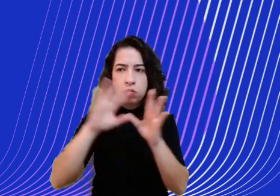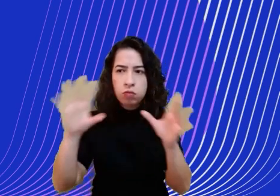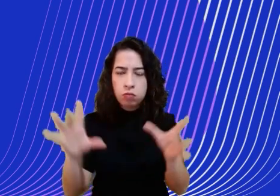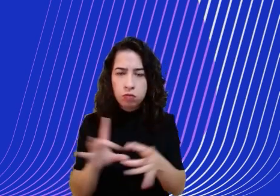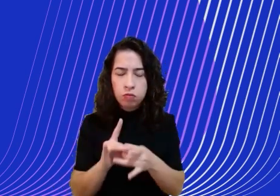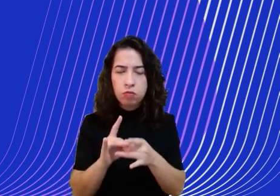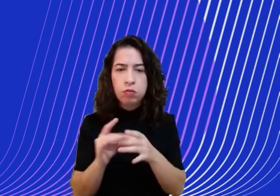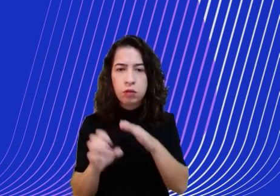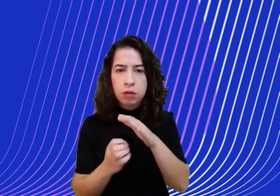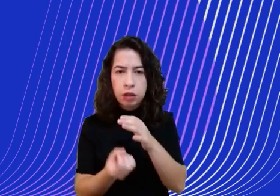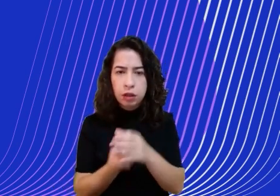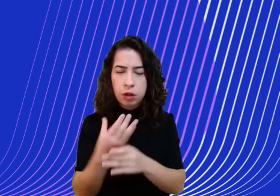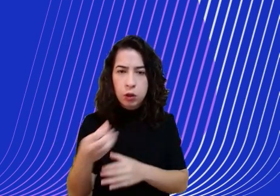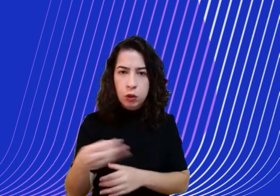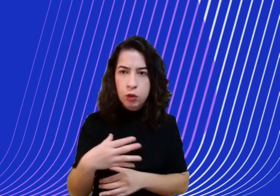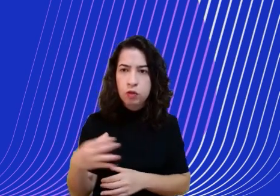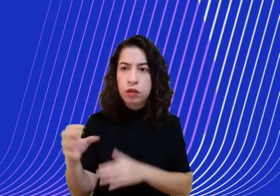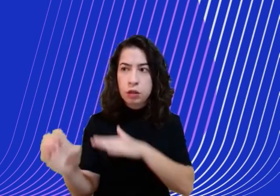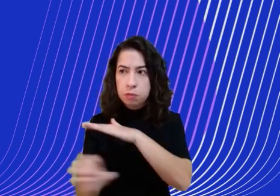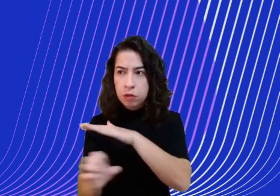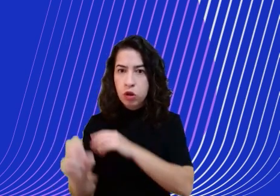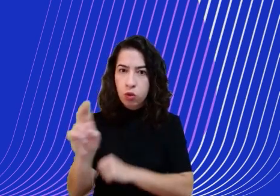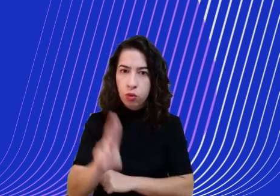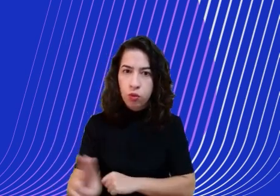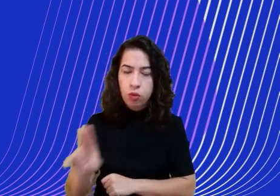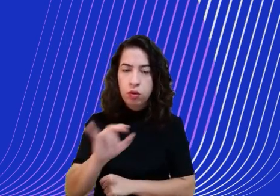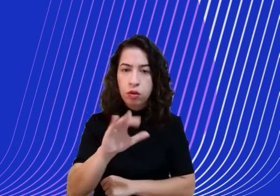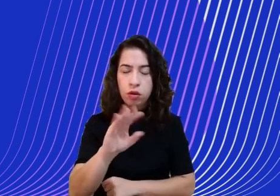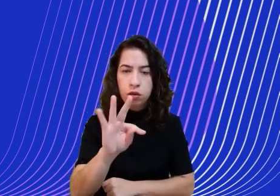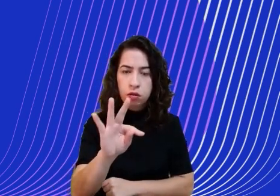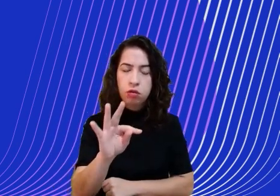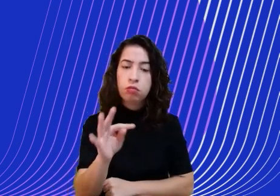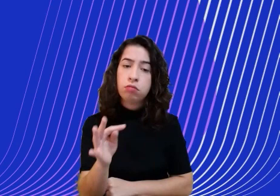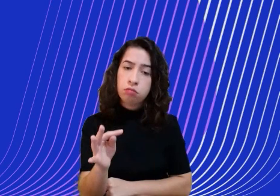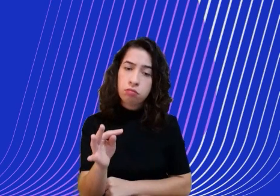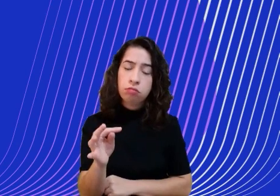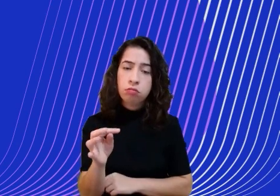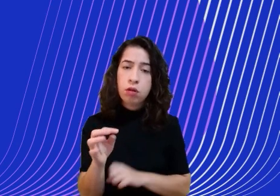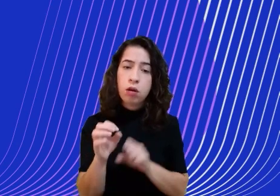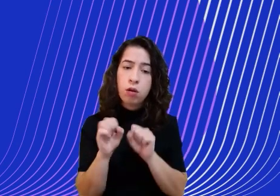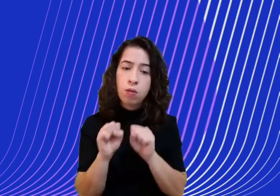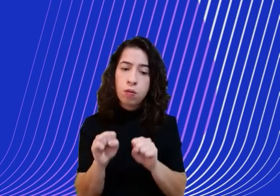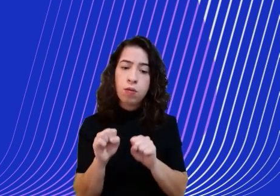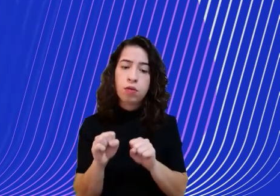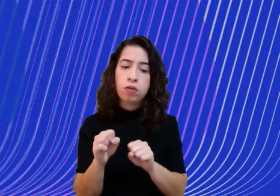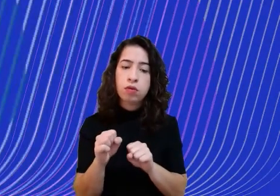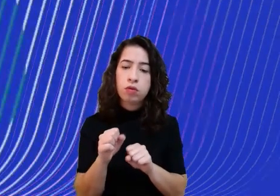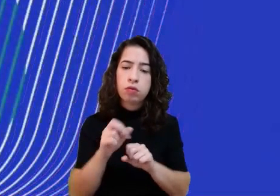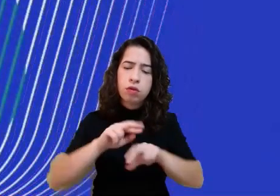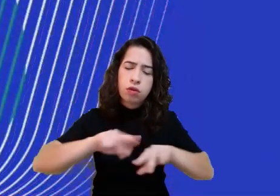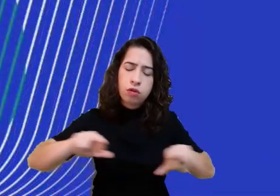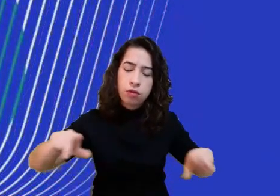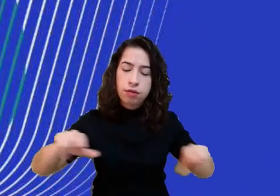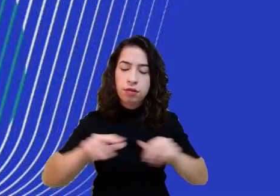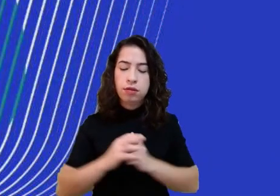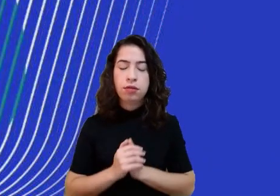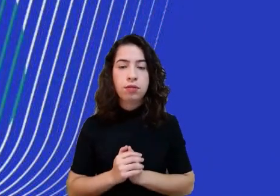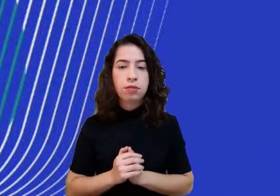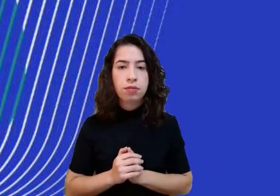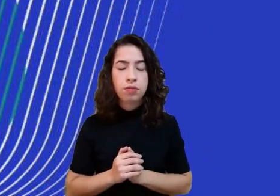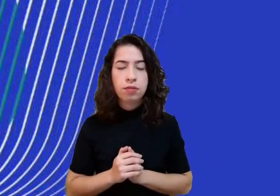companies, universities, ICTs. And look here, we can use these promoting